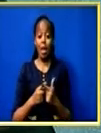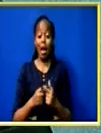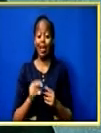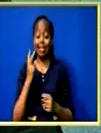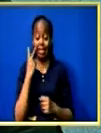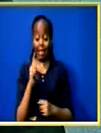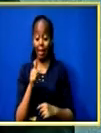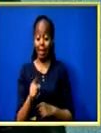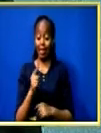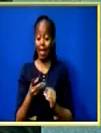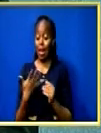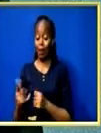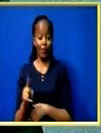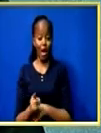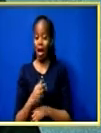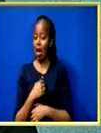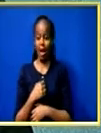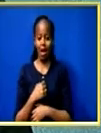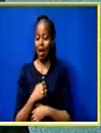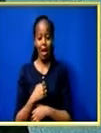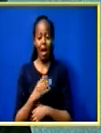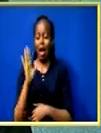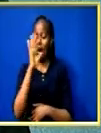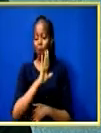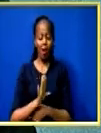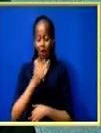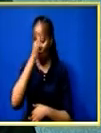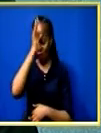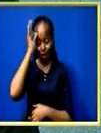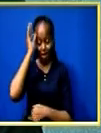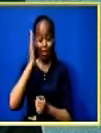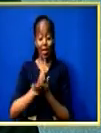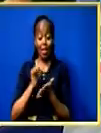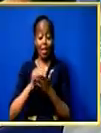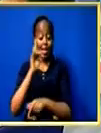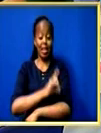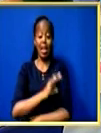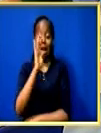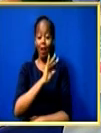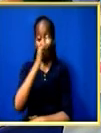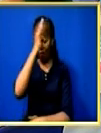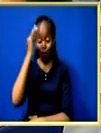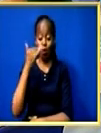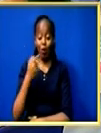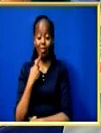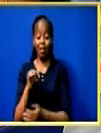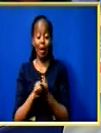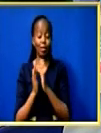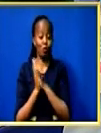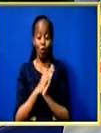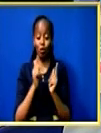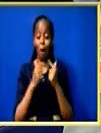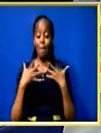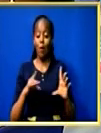the whistling thorn, Mwalimu. I will never forget. That is the day. I said that's the day I will never forget. So you'll always tell people what Yes, would you please tell